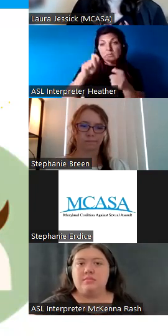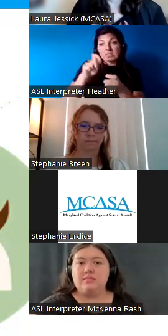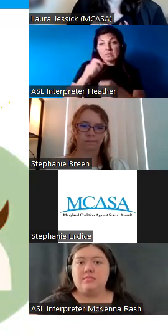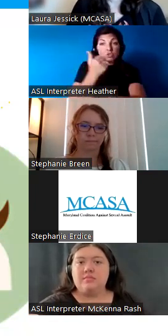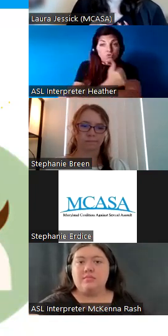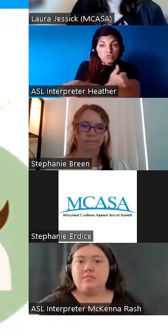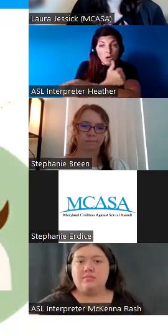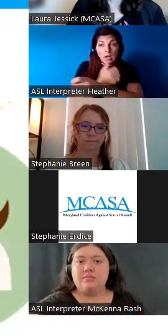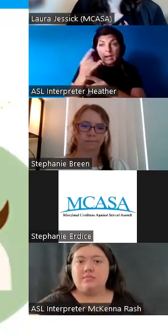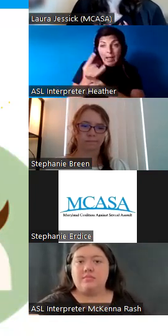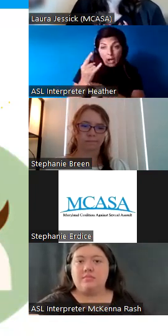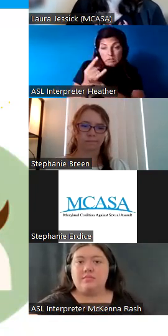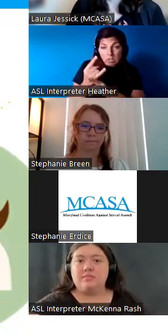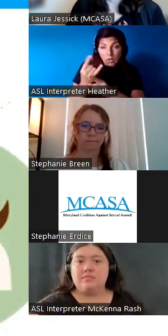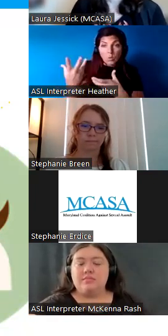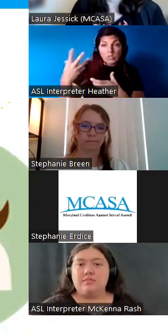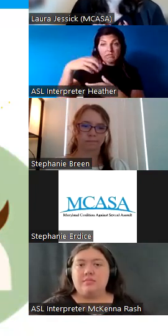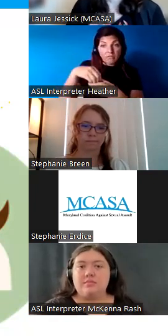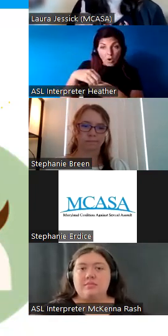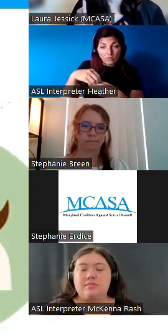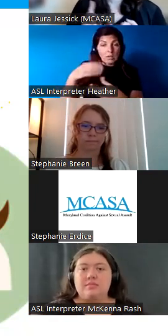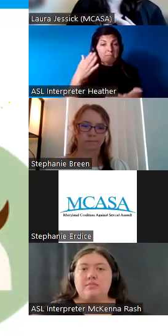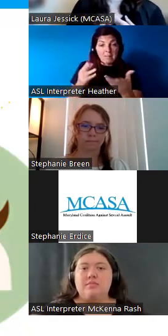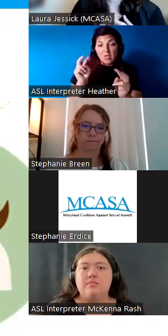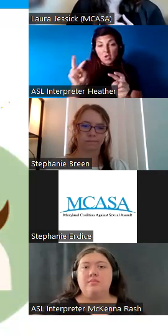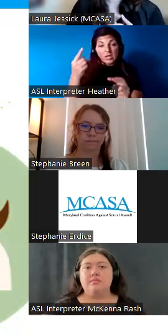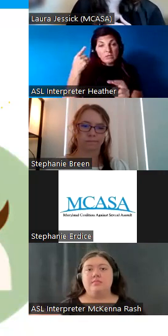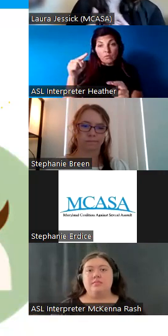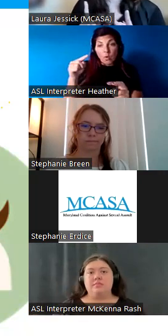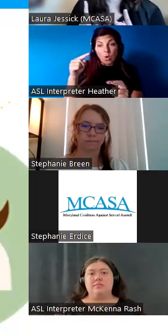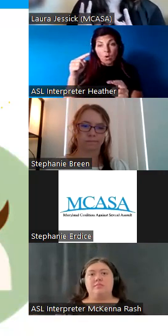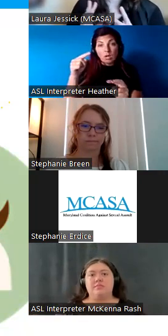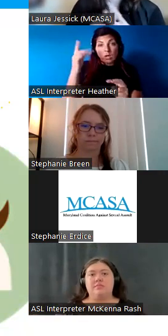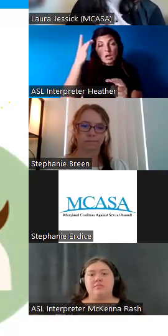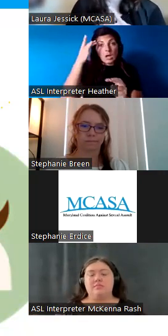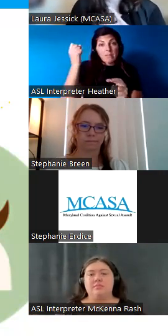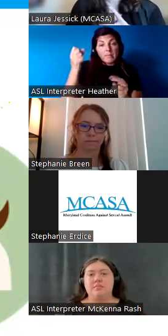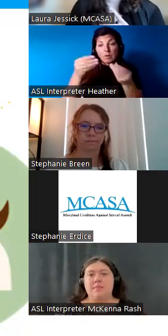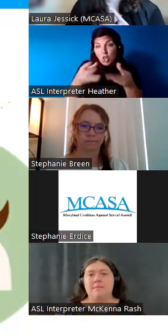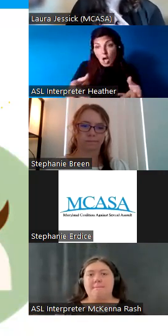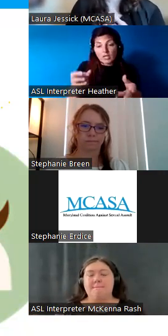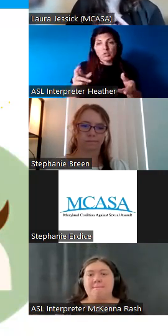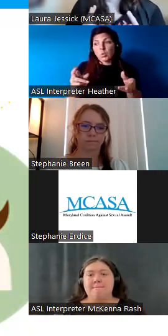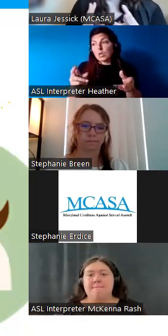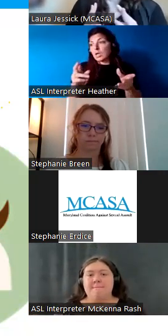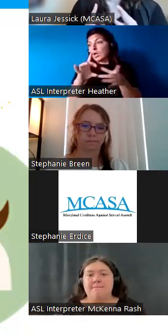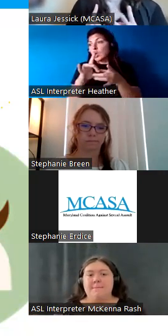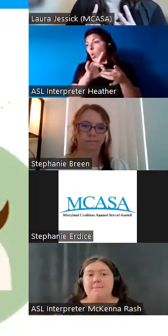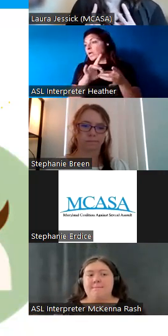alcohol facilitation was involved. This may be looking at memory loss or loss of